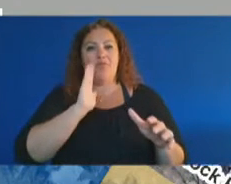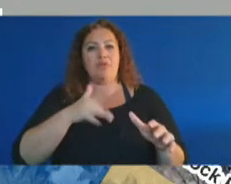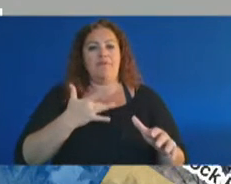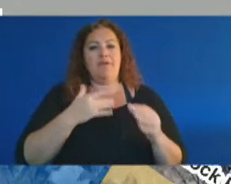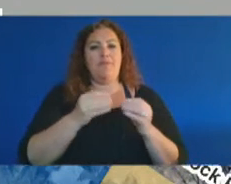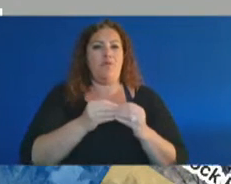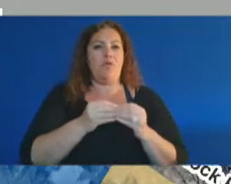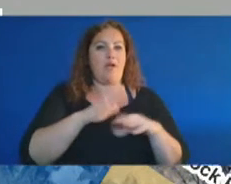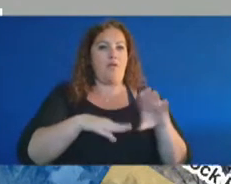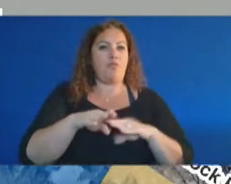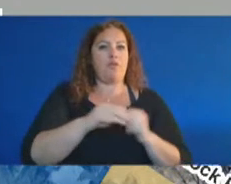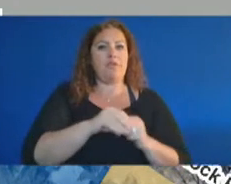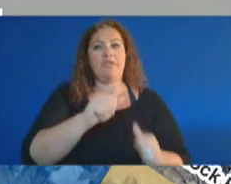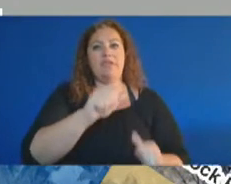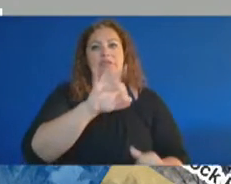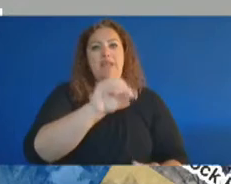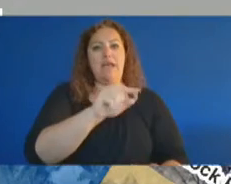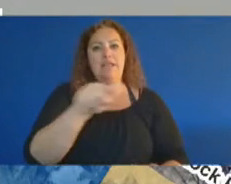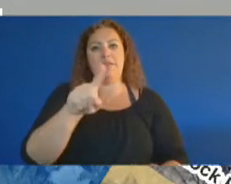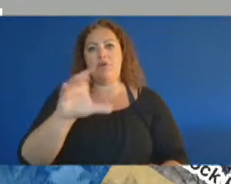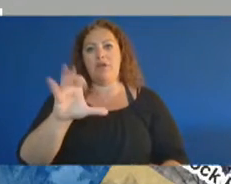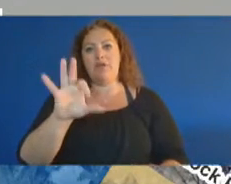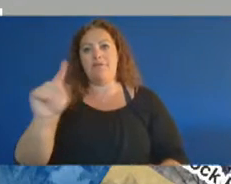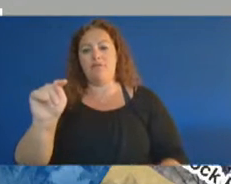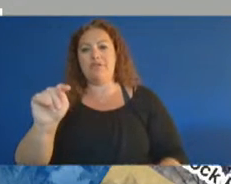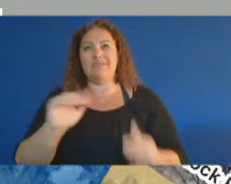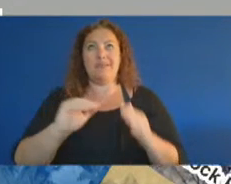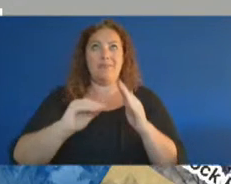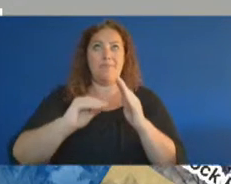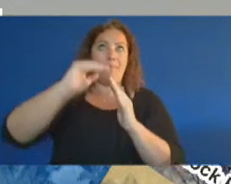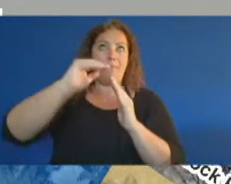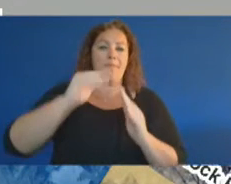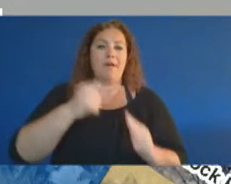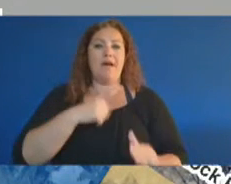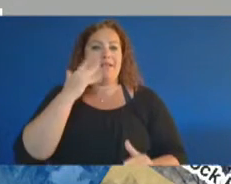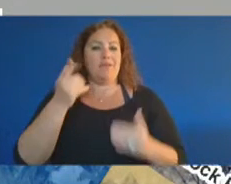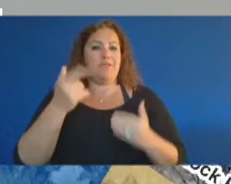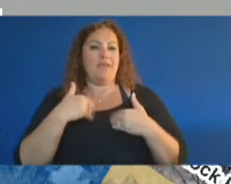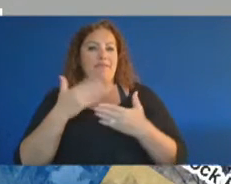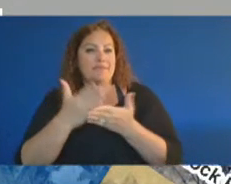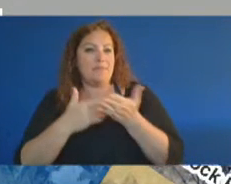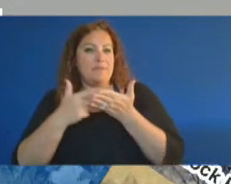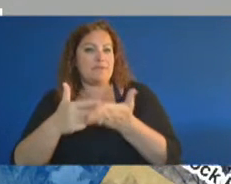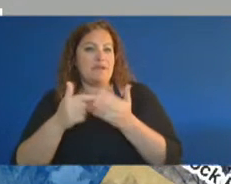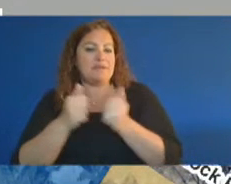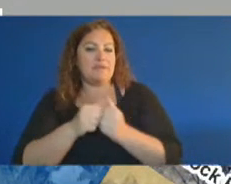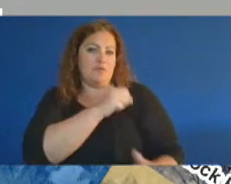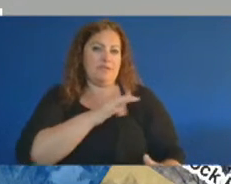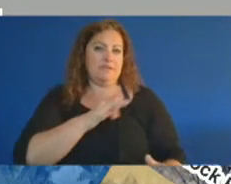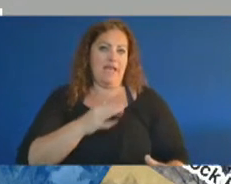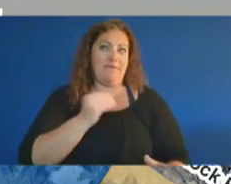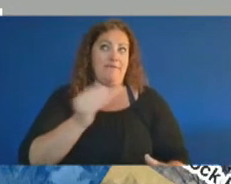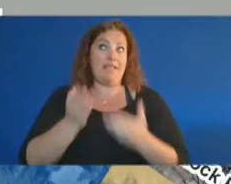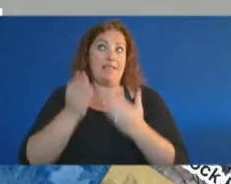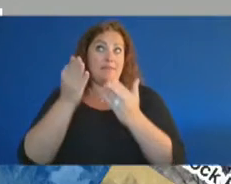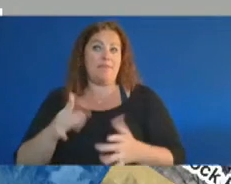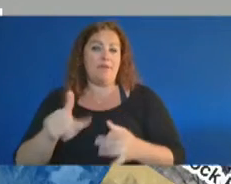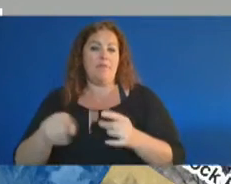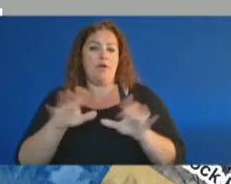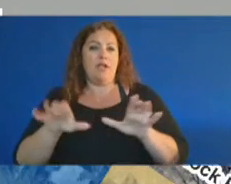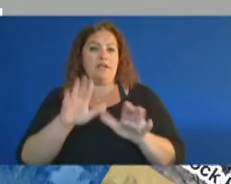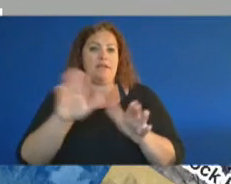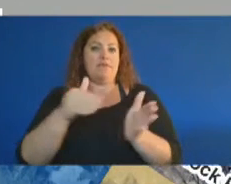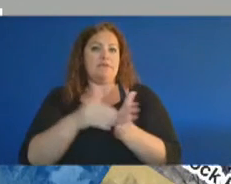Mark uh I know that's there's some conversation between uh staff and the petitioner about the activity center there are